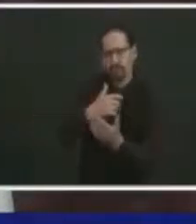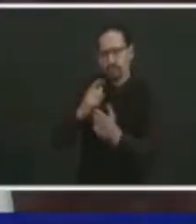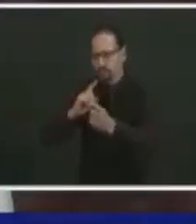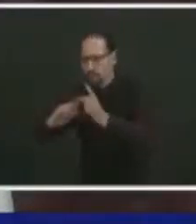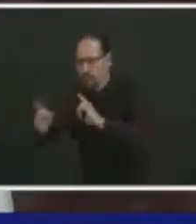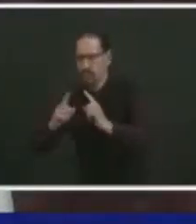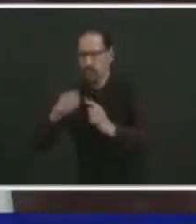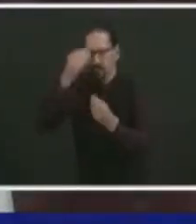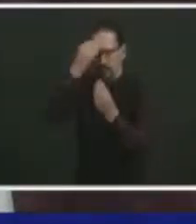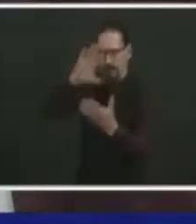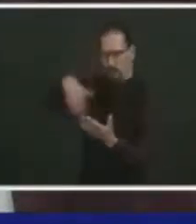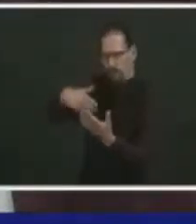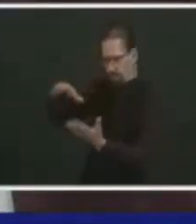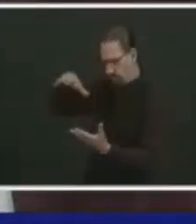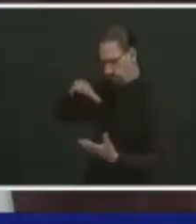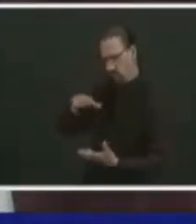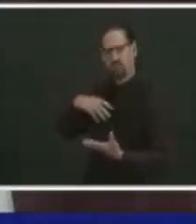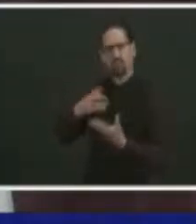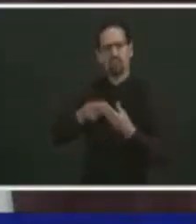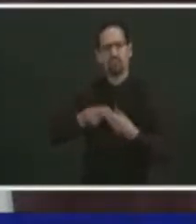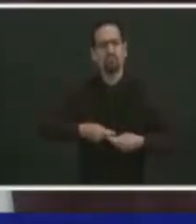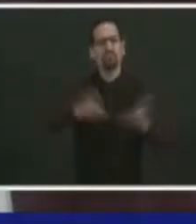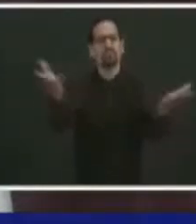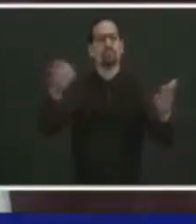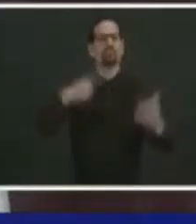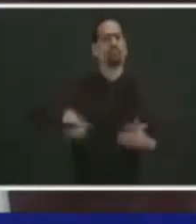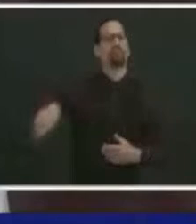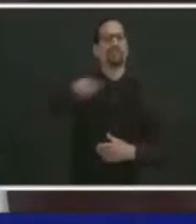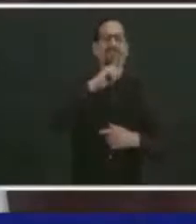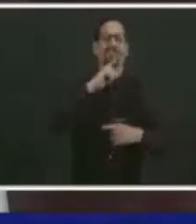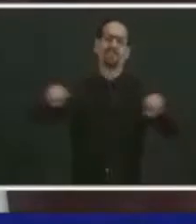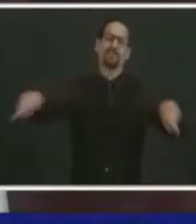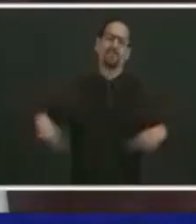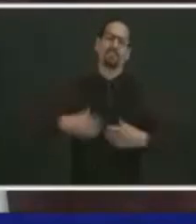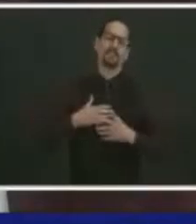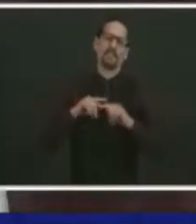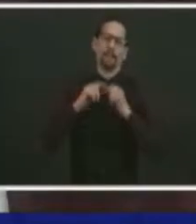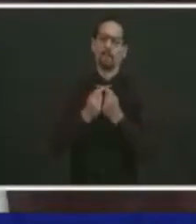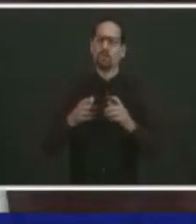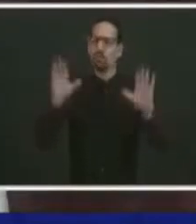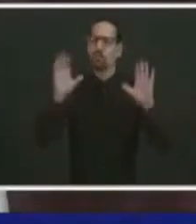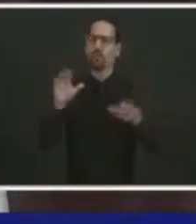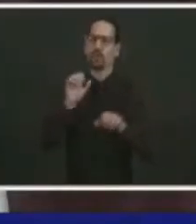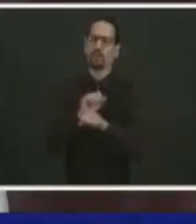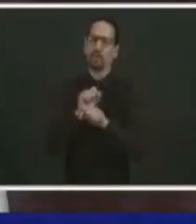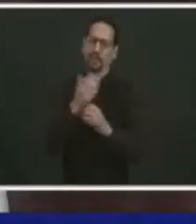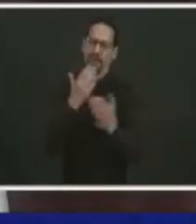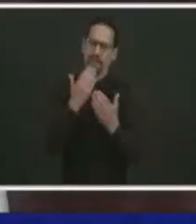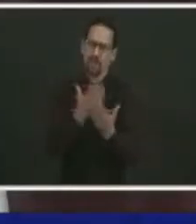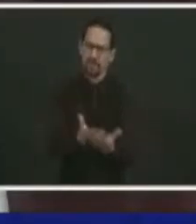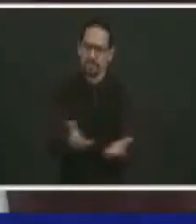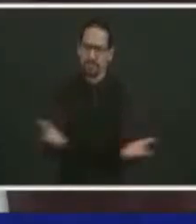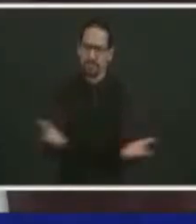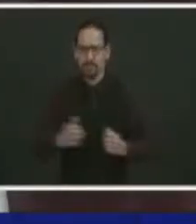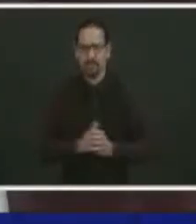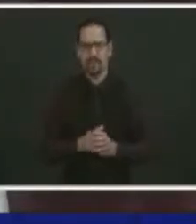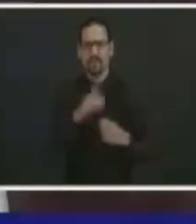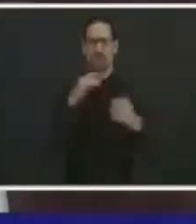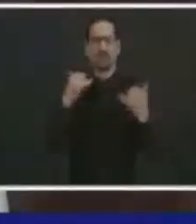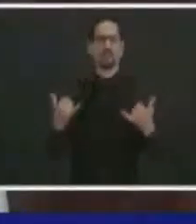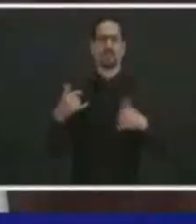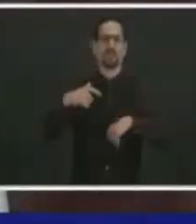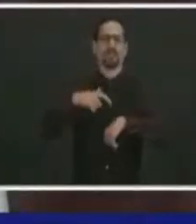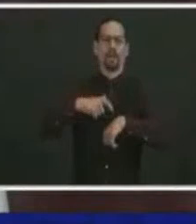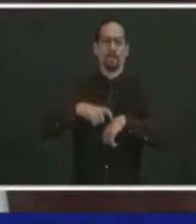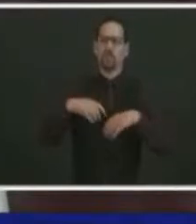keep ourselves healthy, safe, and informed. You're doing a great job at it, and I want to thank you all for continuing to do that.